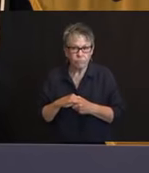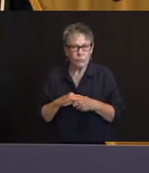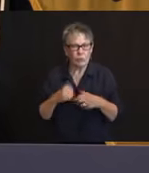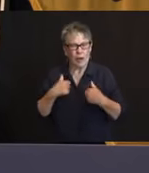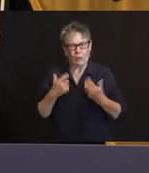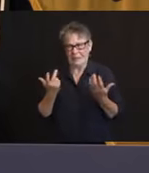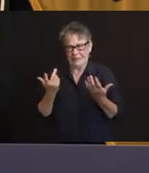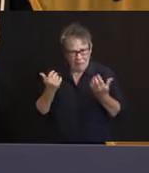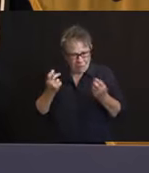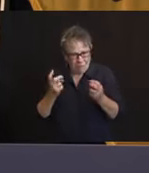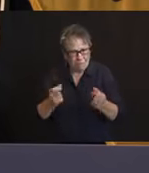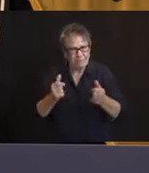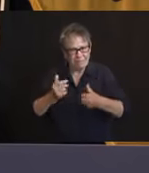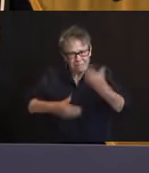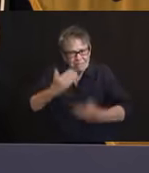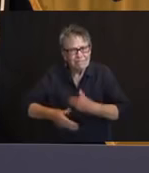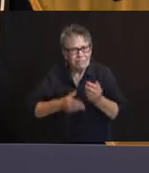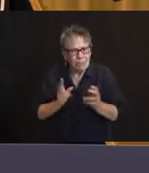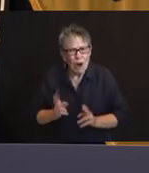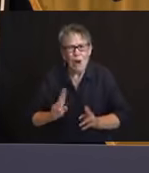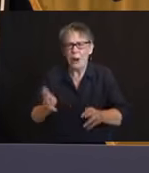time, social determinants of health,